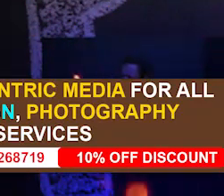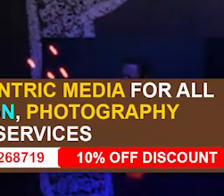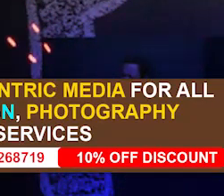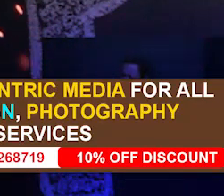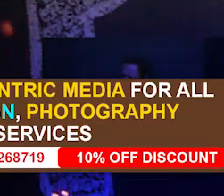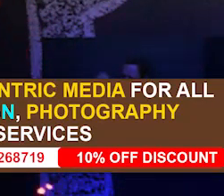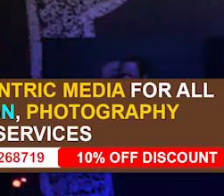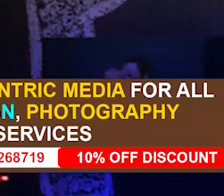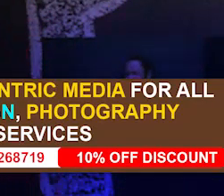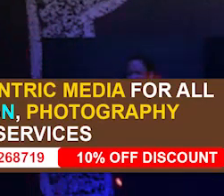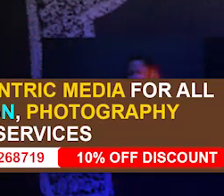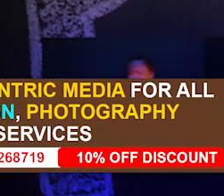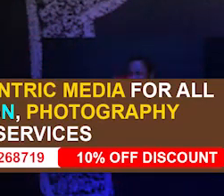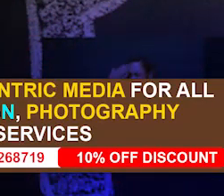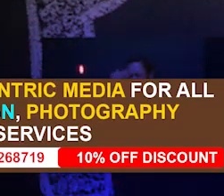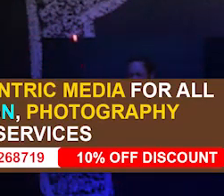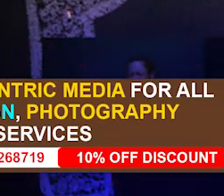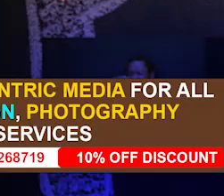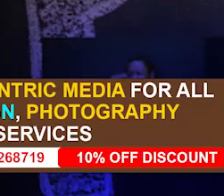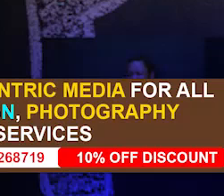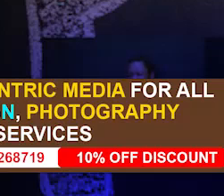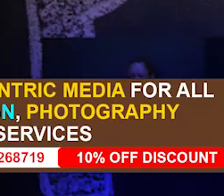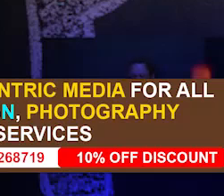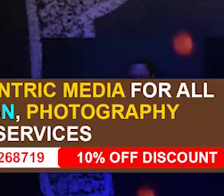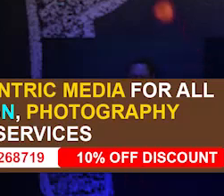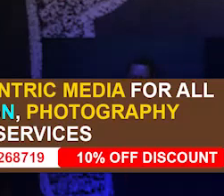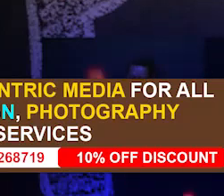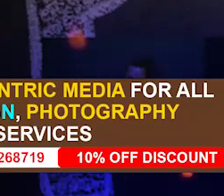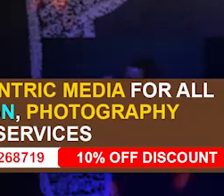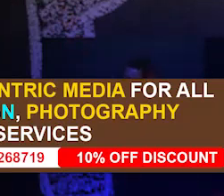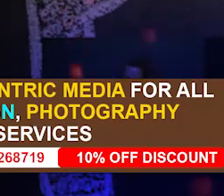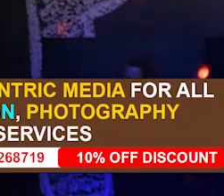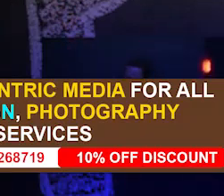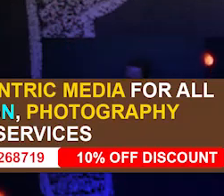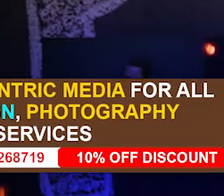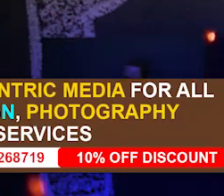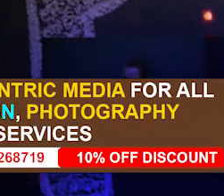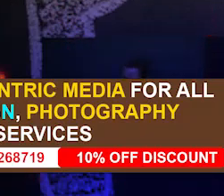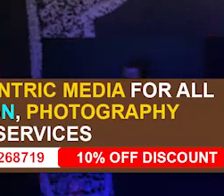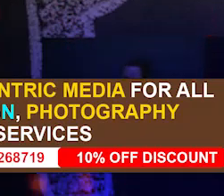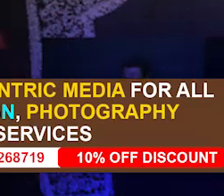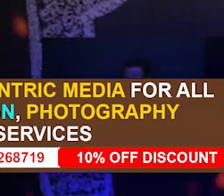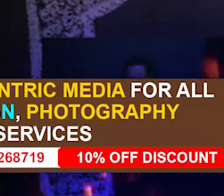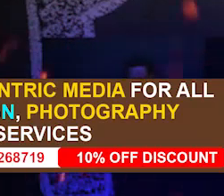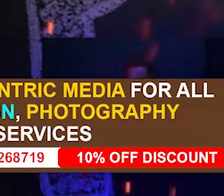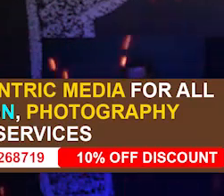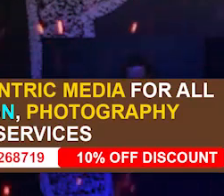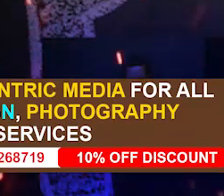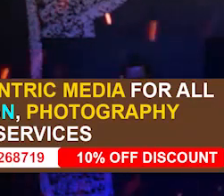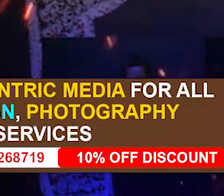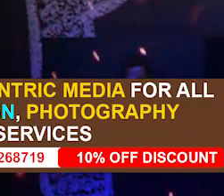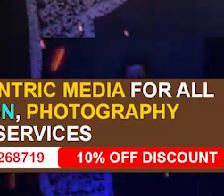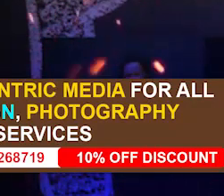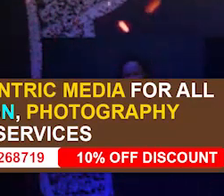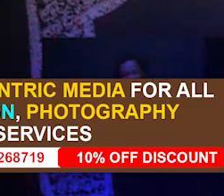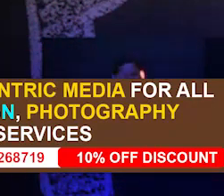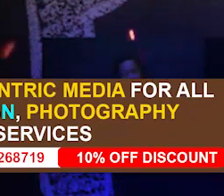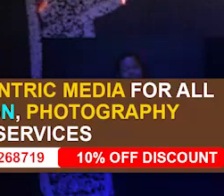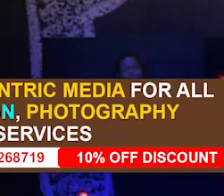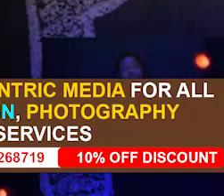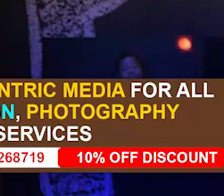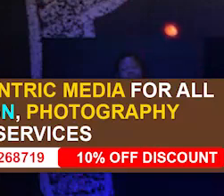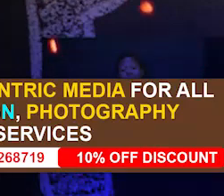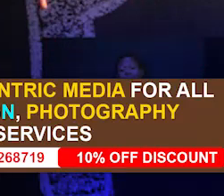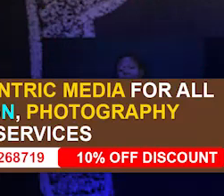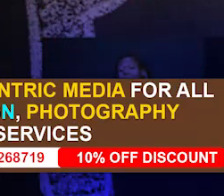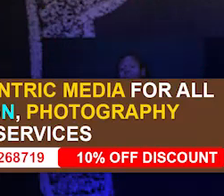dino. Why has this name been set aside as the name? I didn't know why you didn't see what's a dino. The answer is one.